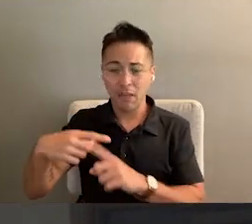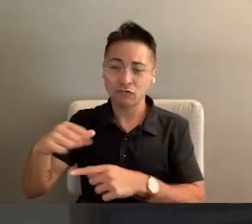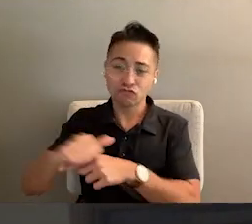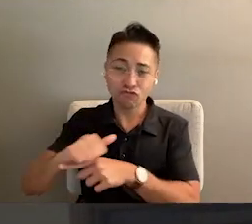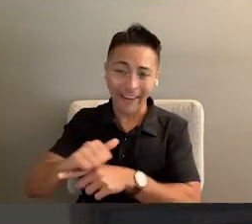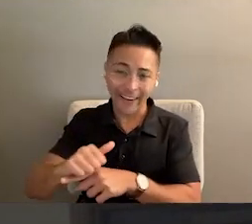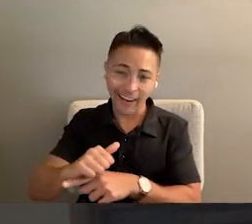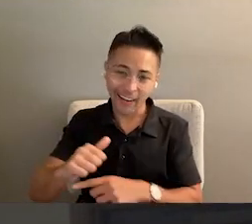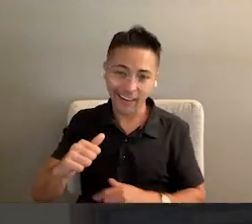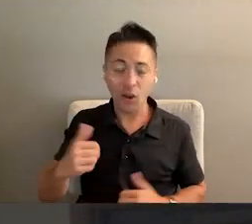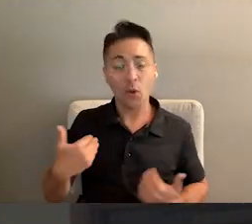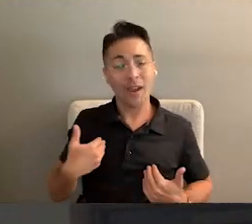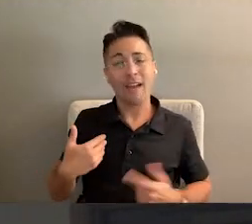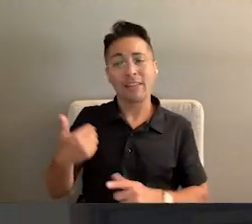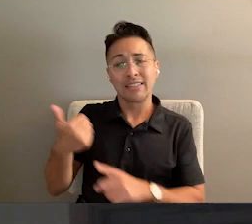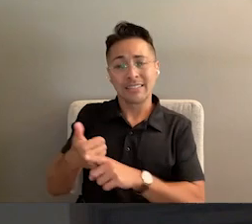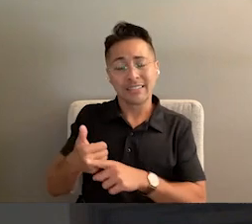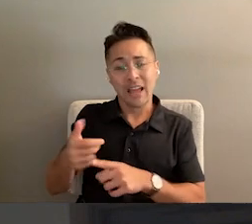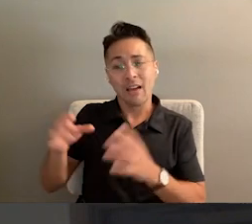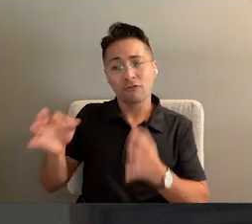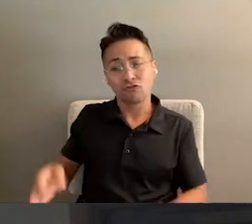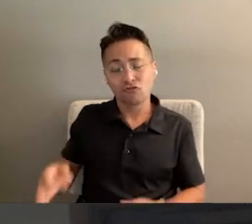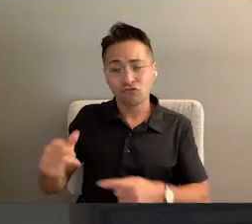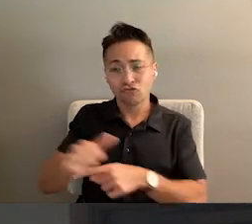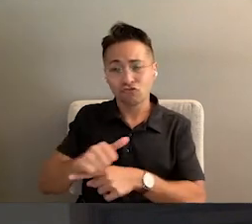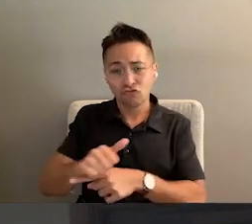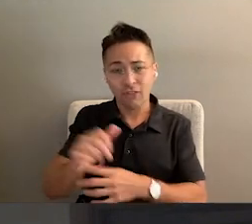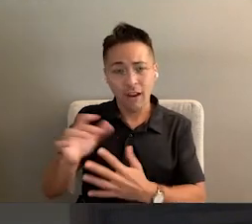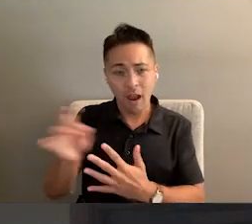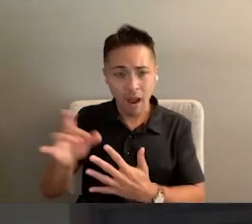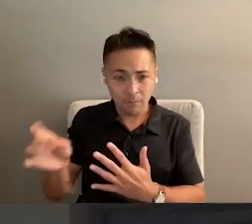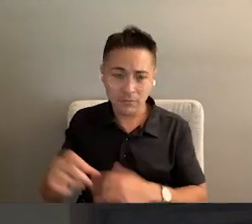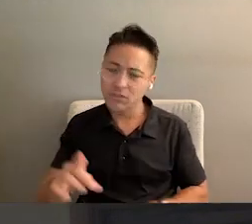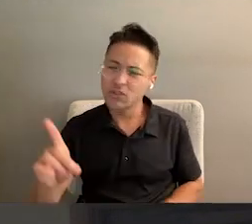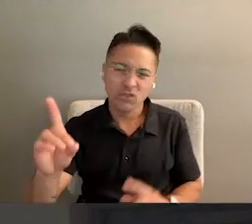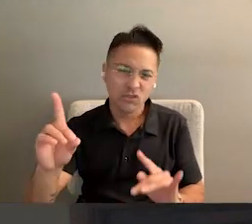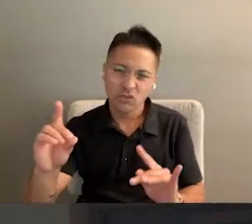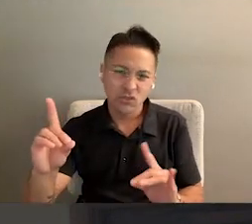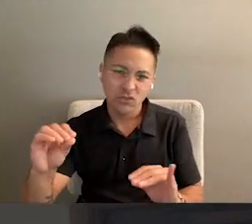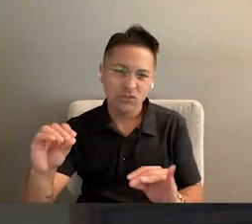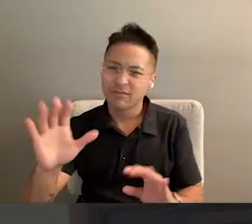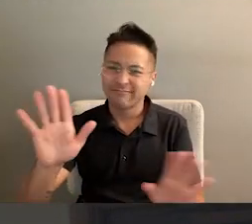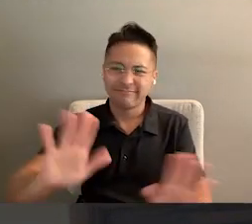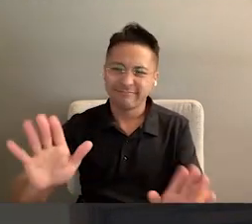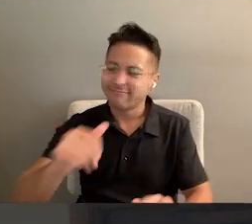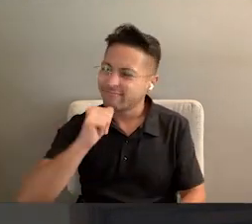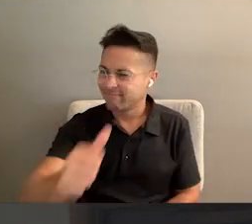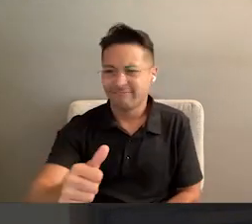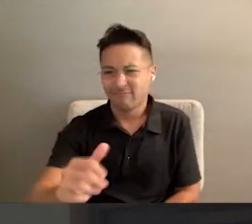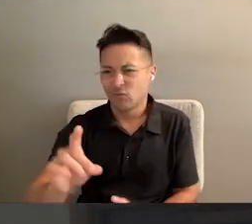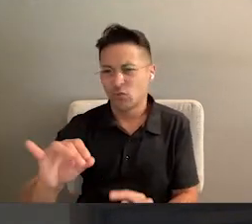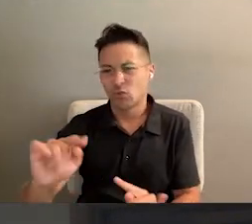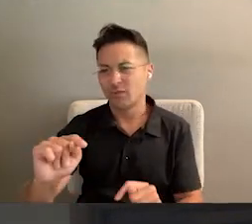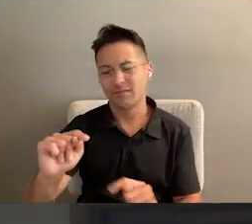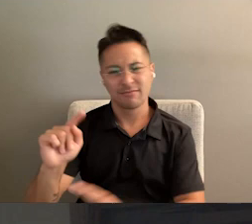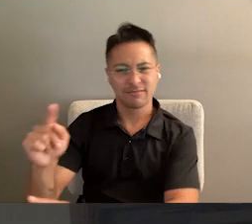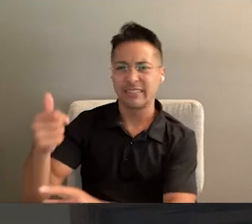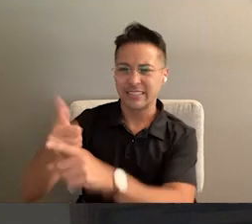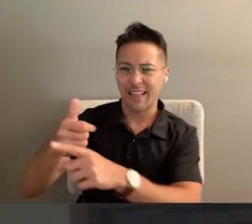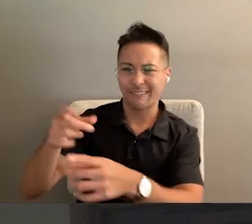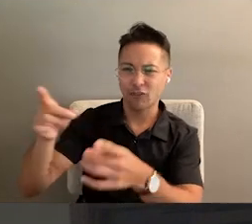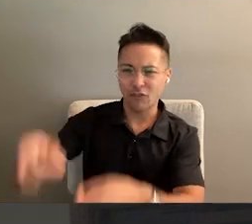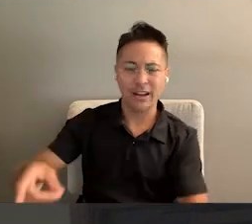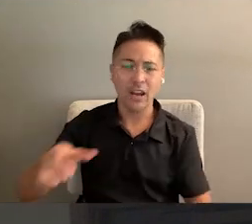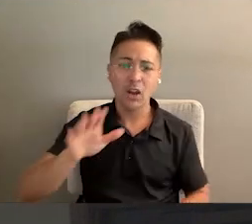take a CDC Plus training. Learn how to run the program. We have a self-directed training option. I'm telling you guys, don't do it.